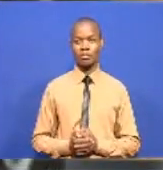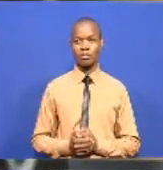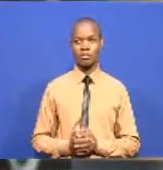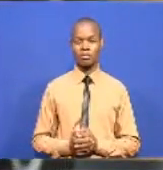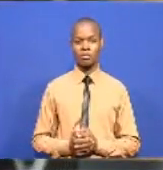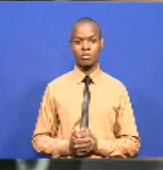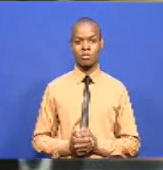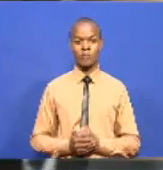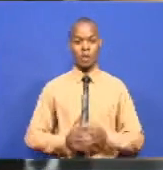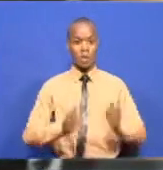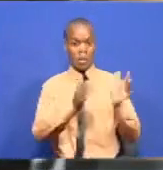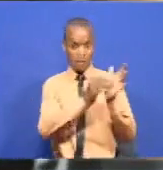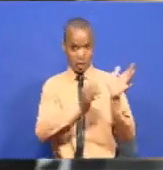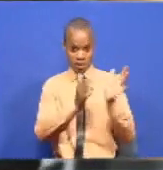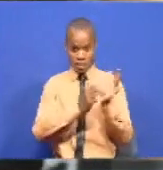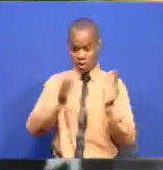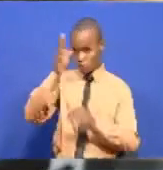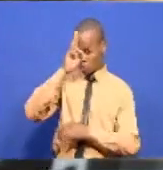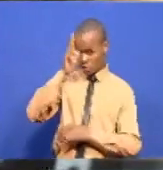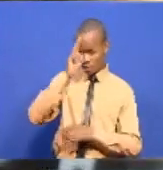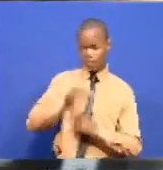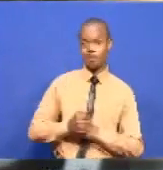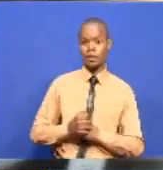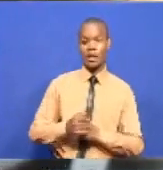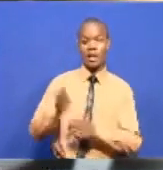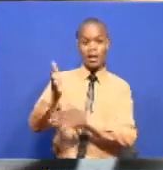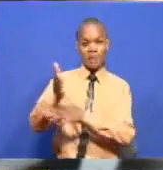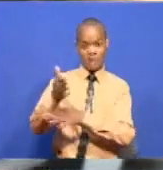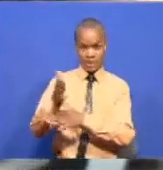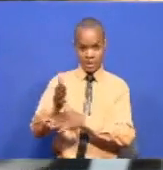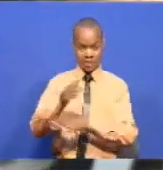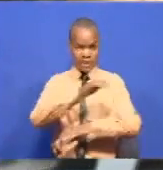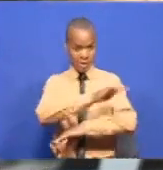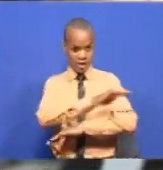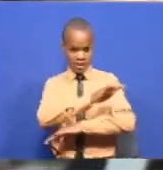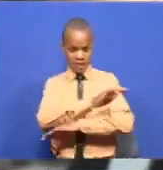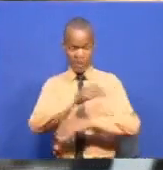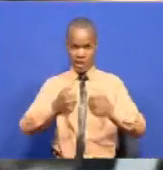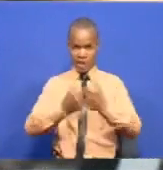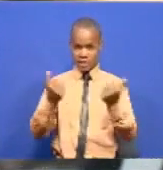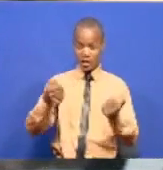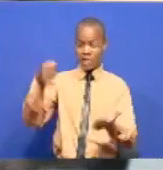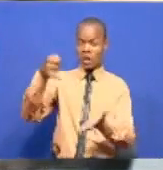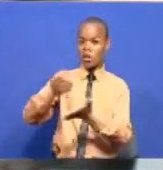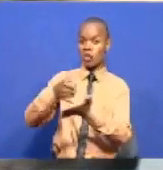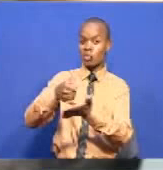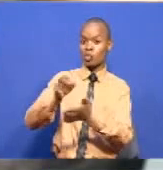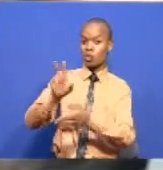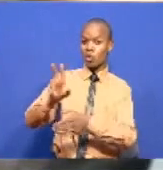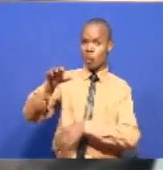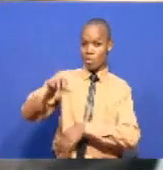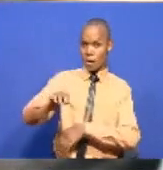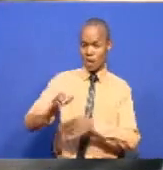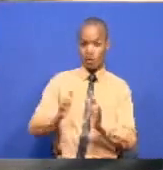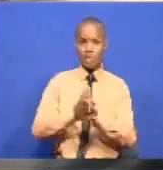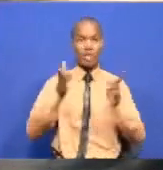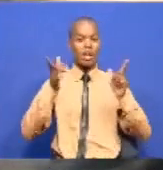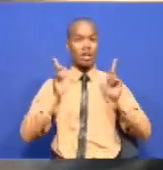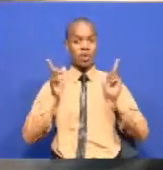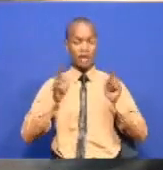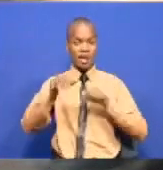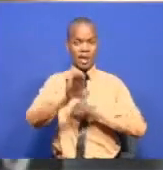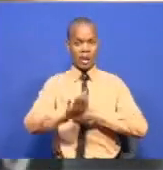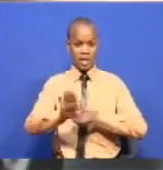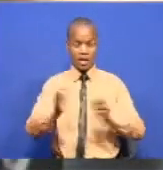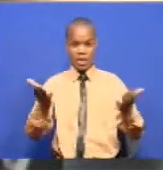According to the Machakos police, the Thursday evening accident involved two 14-seater matatus and a lorry at Kingaatuni downhill along